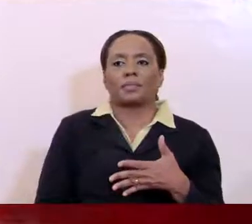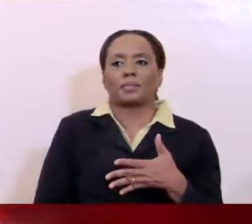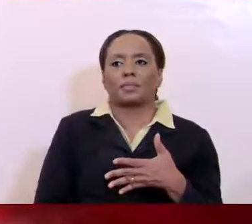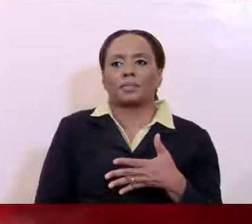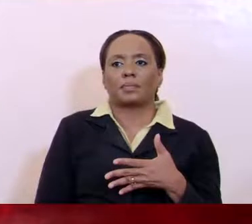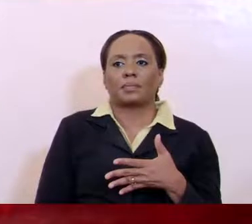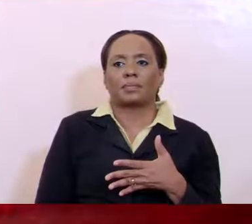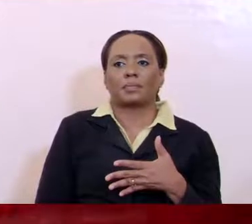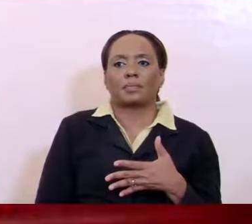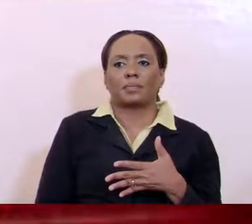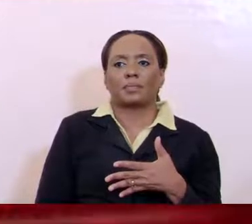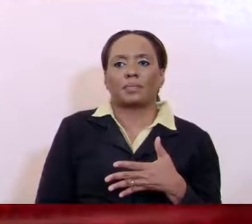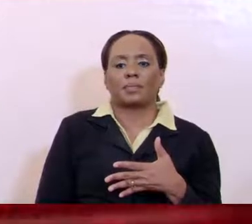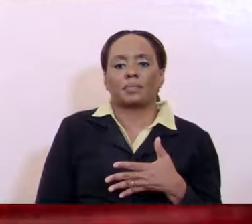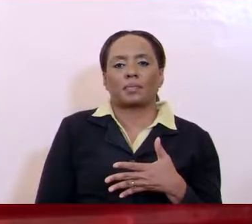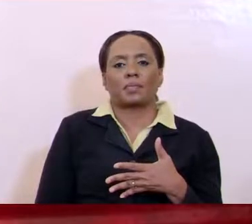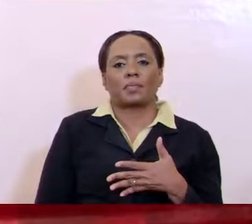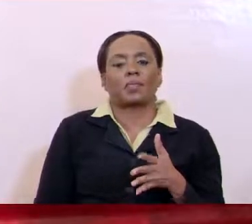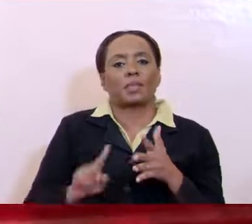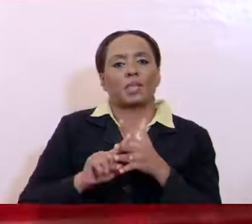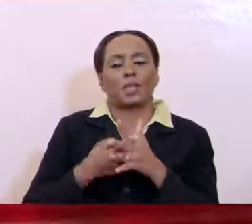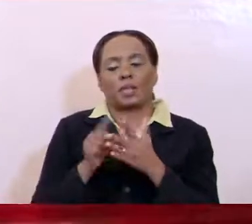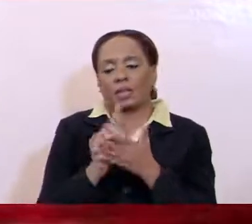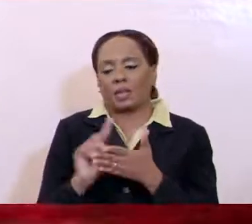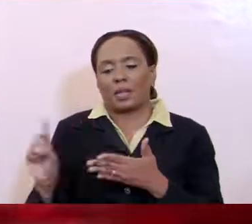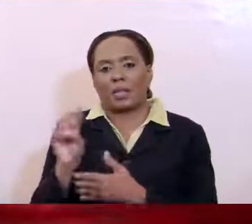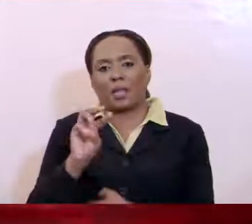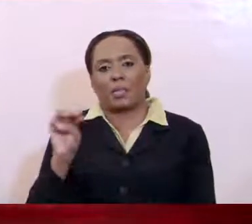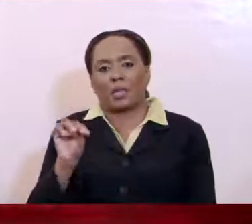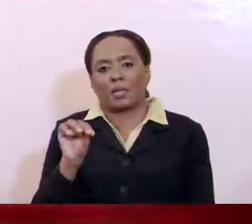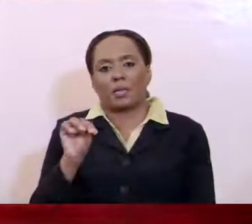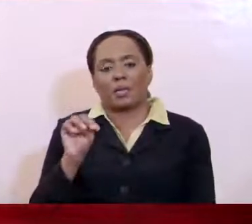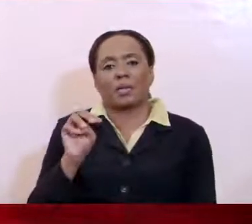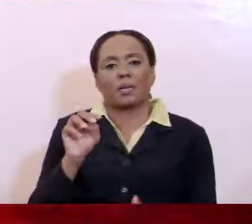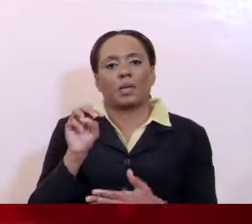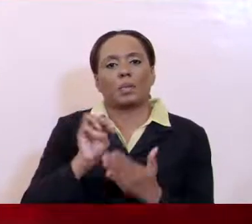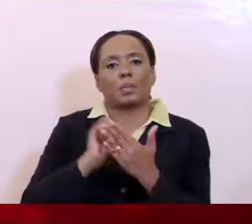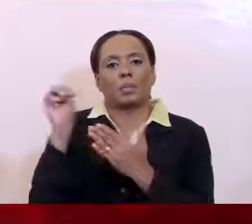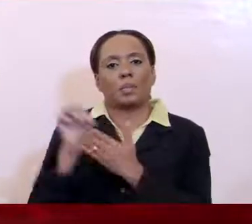number 5 in going forward from Monday, the 1st of March.